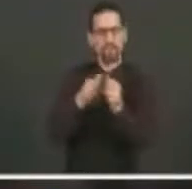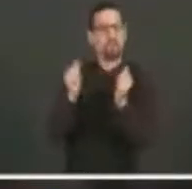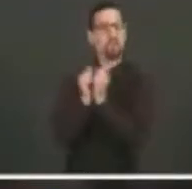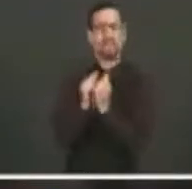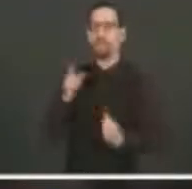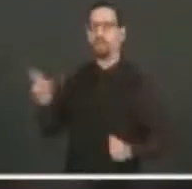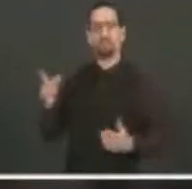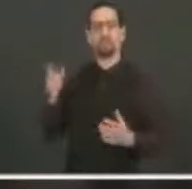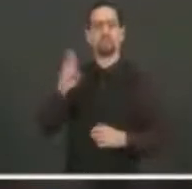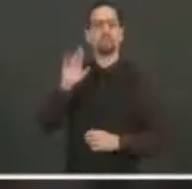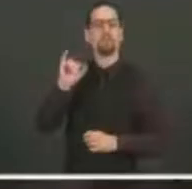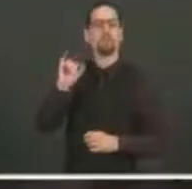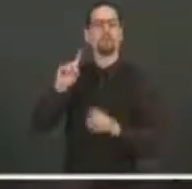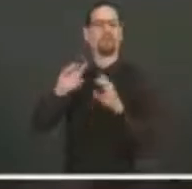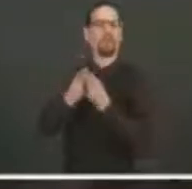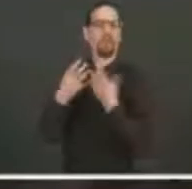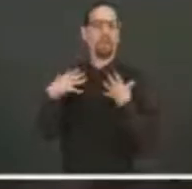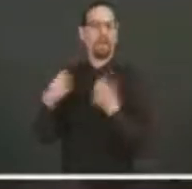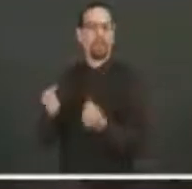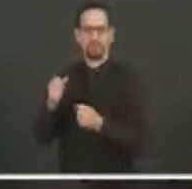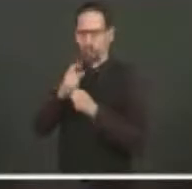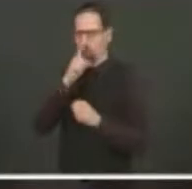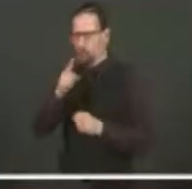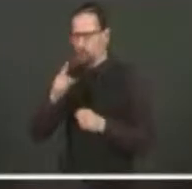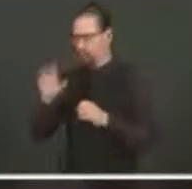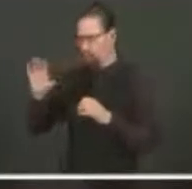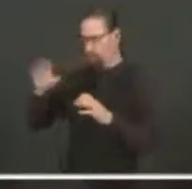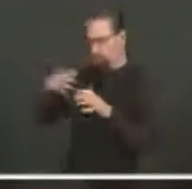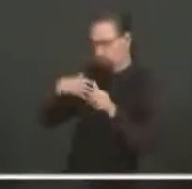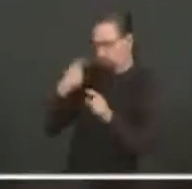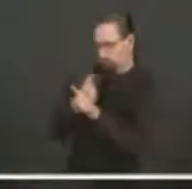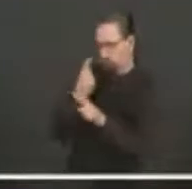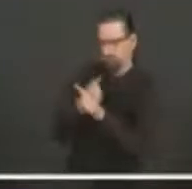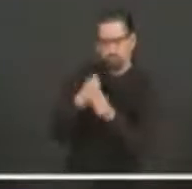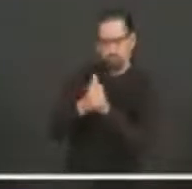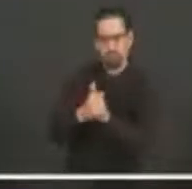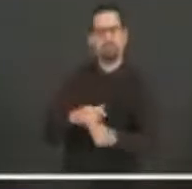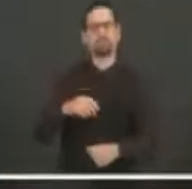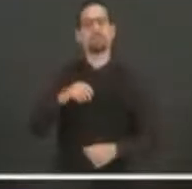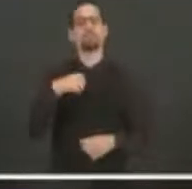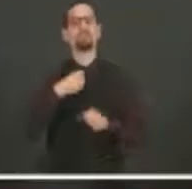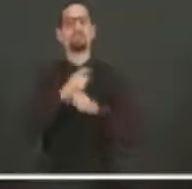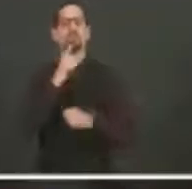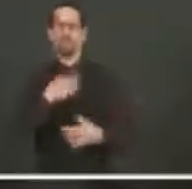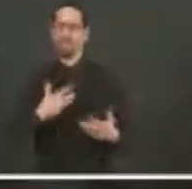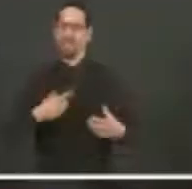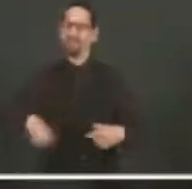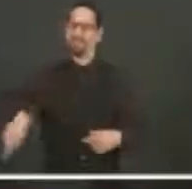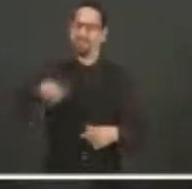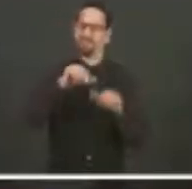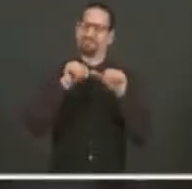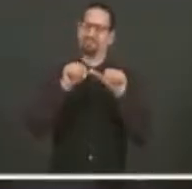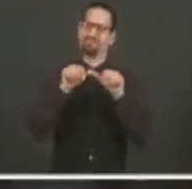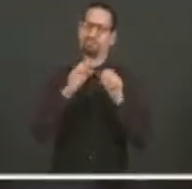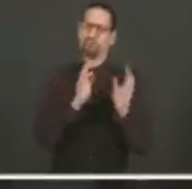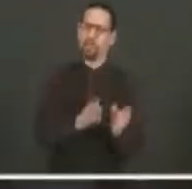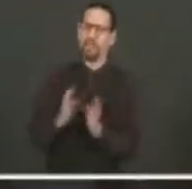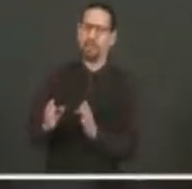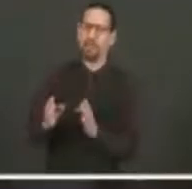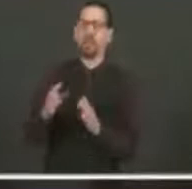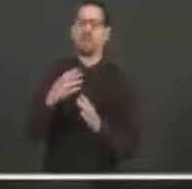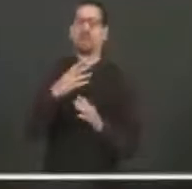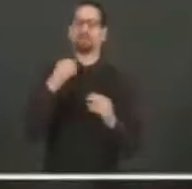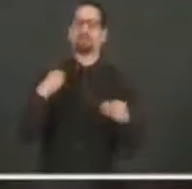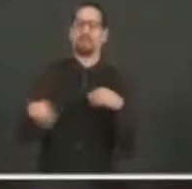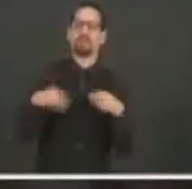may change as time goes on. So I really want you to be prepared for us being flexible. But what we're doing here